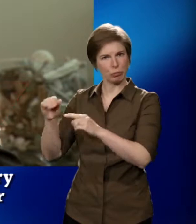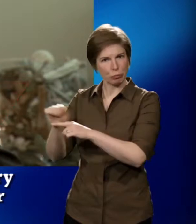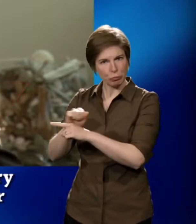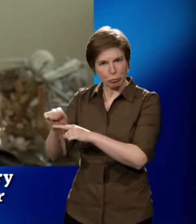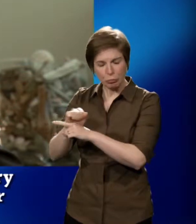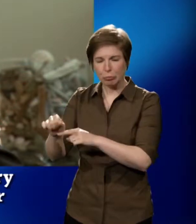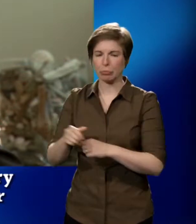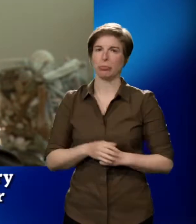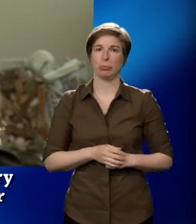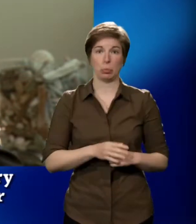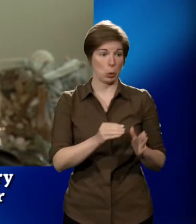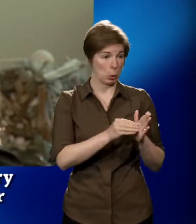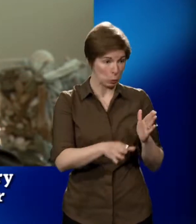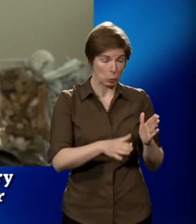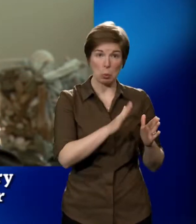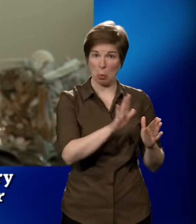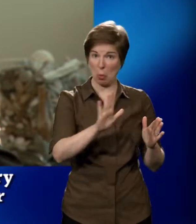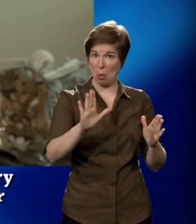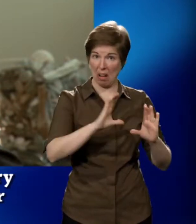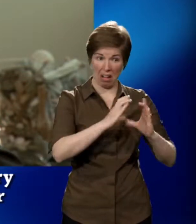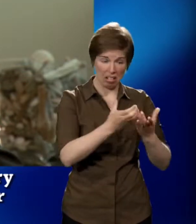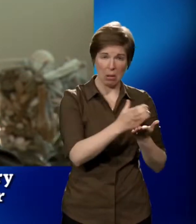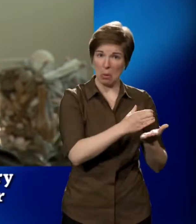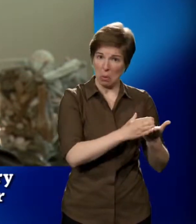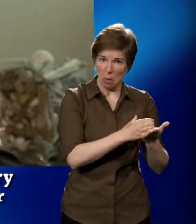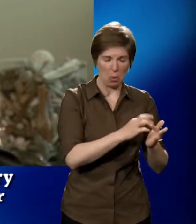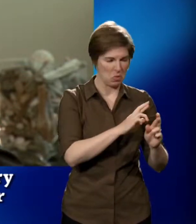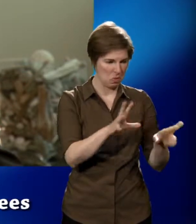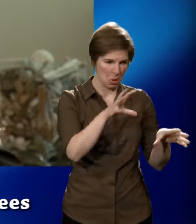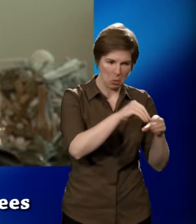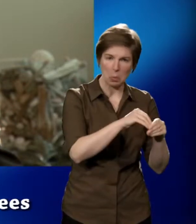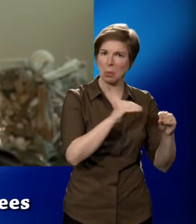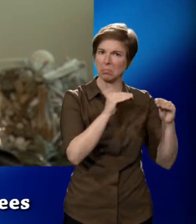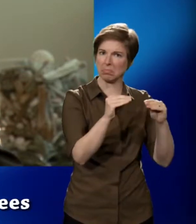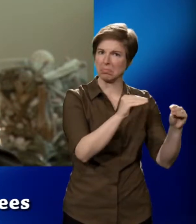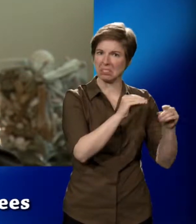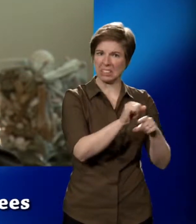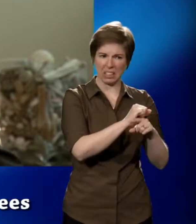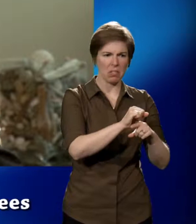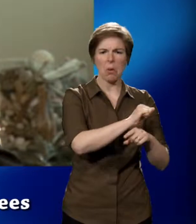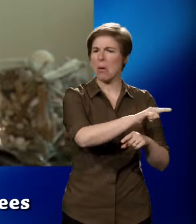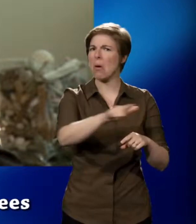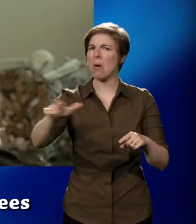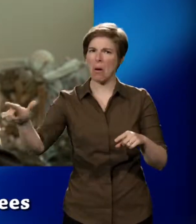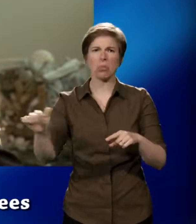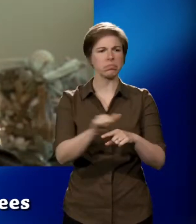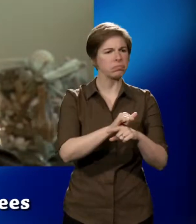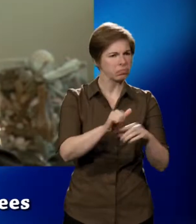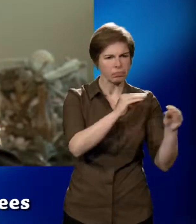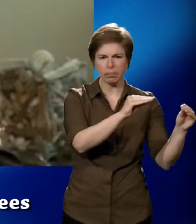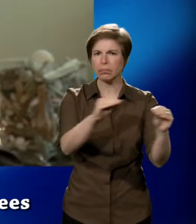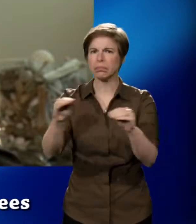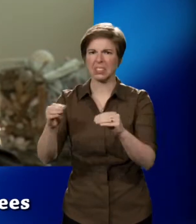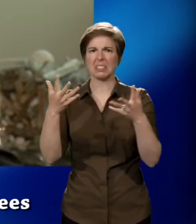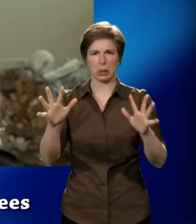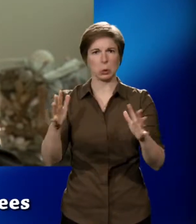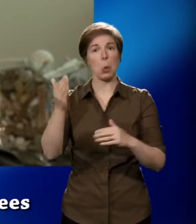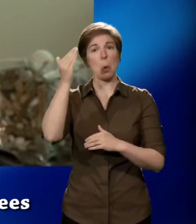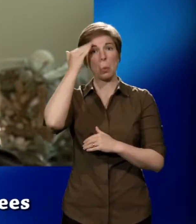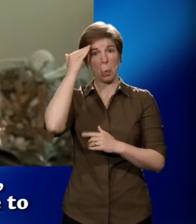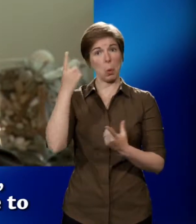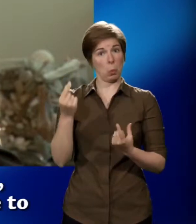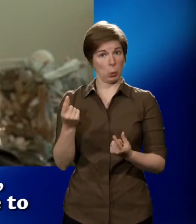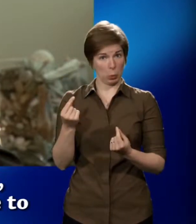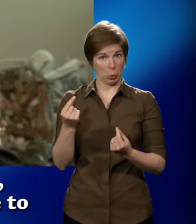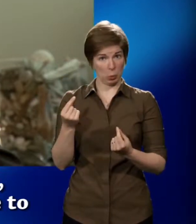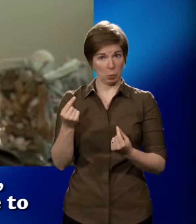it in our curriculum and every program that we want to offer to our students. And we also include it in our general dialogue with our